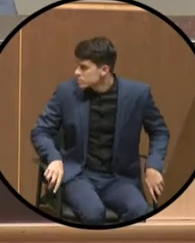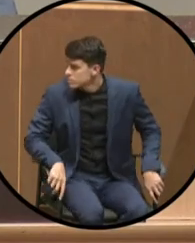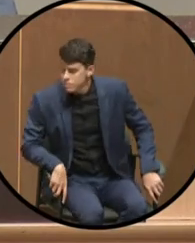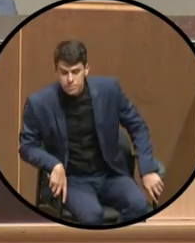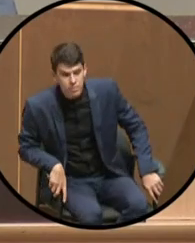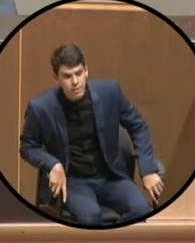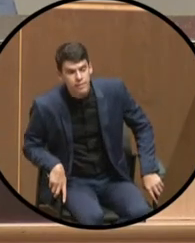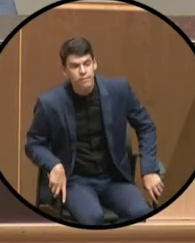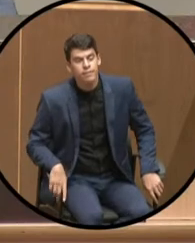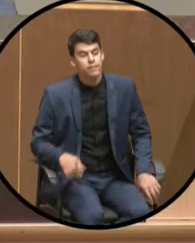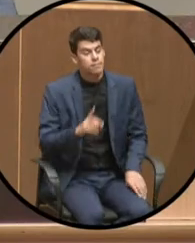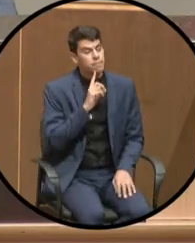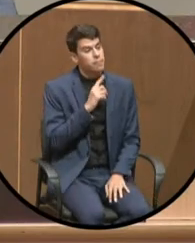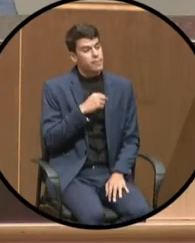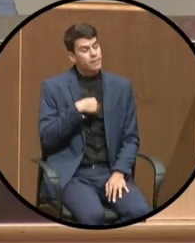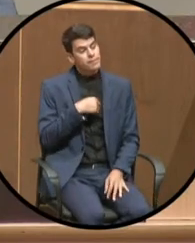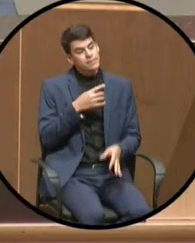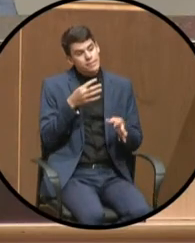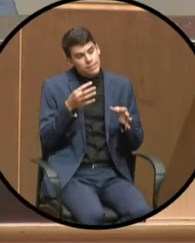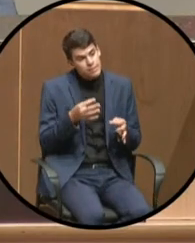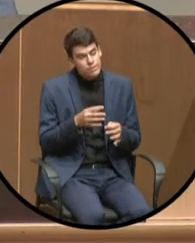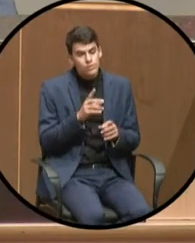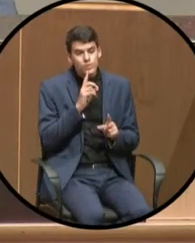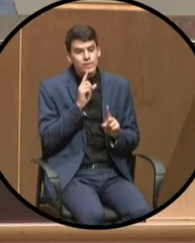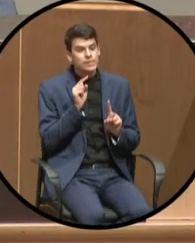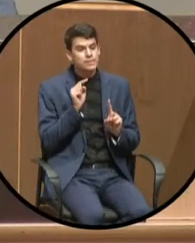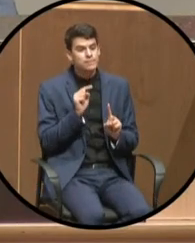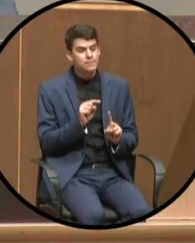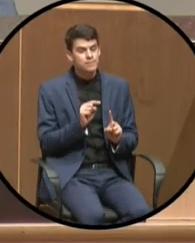For me, this decision tonight comes down to